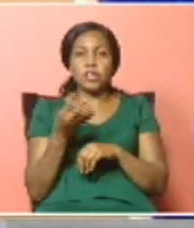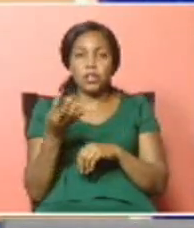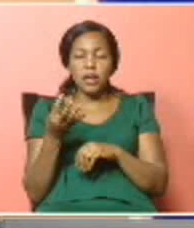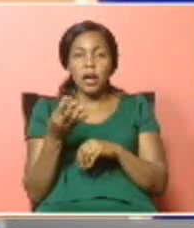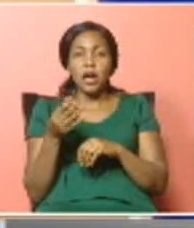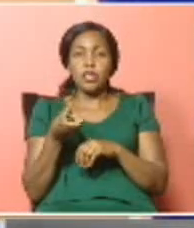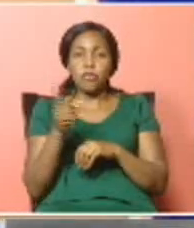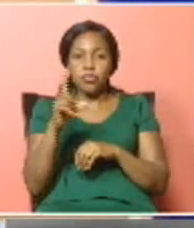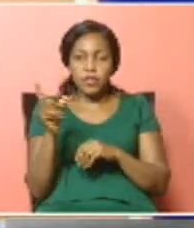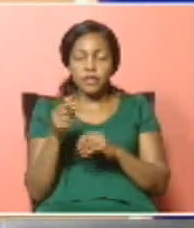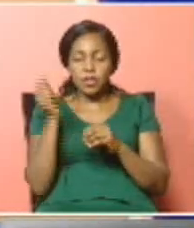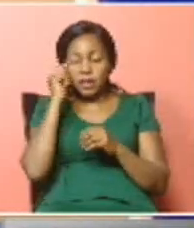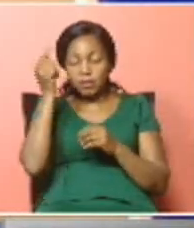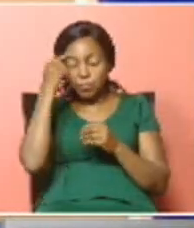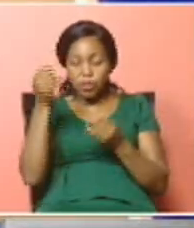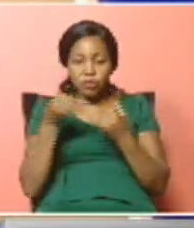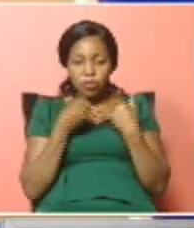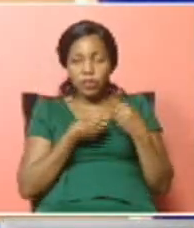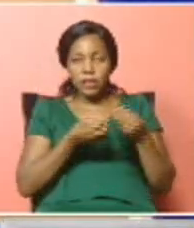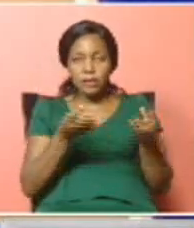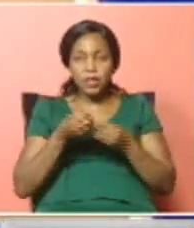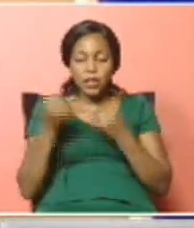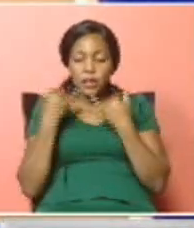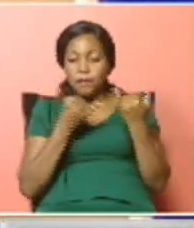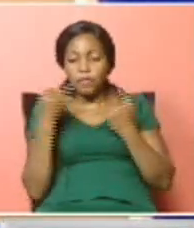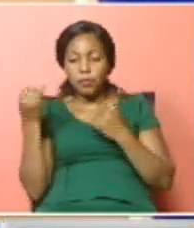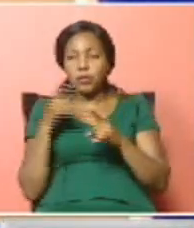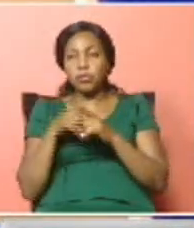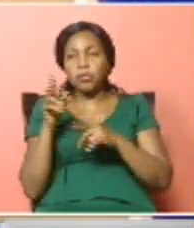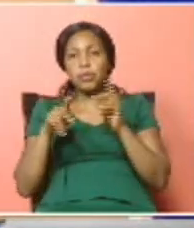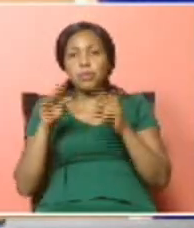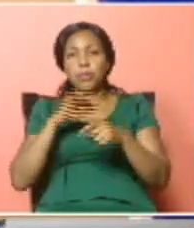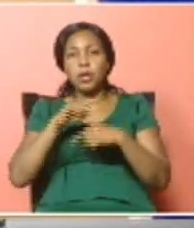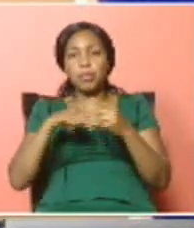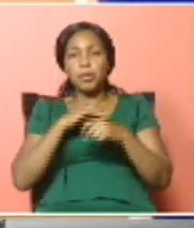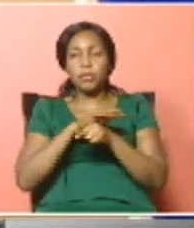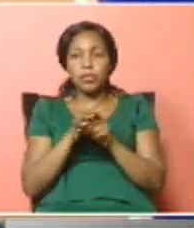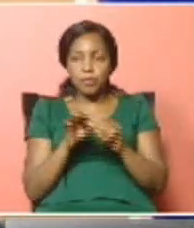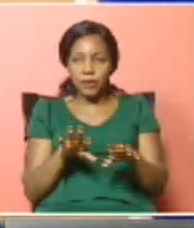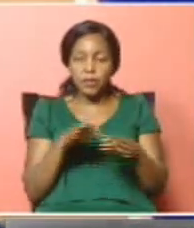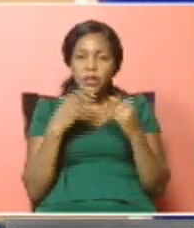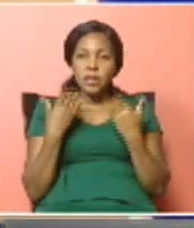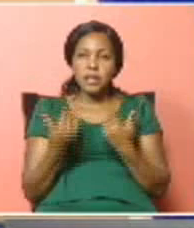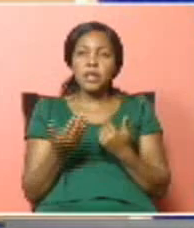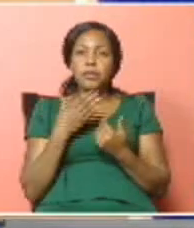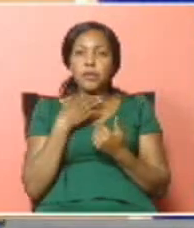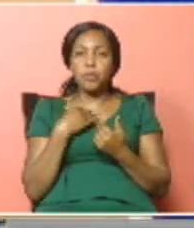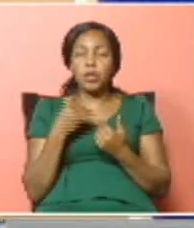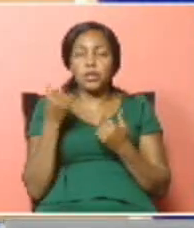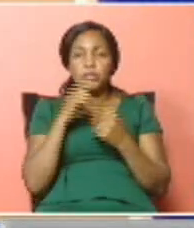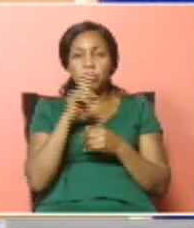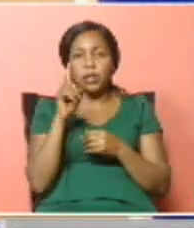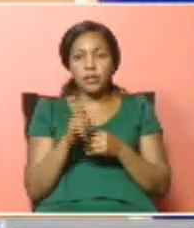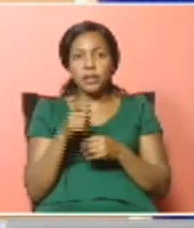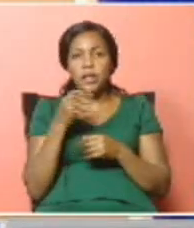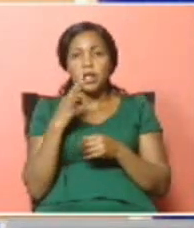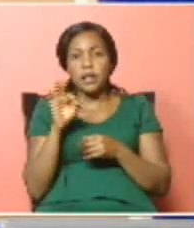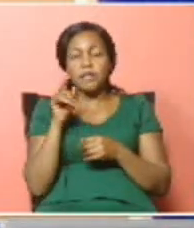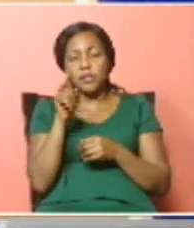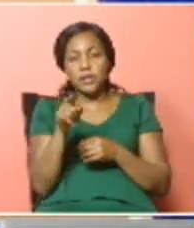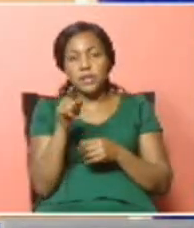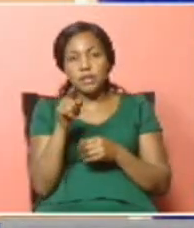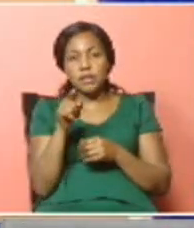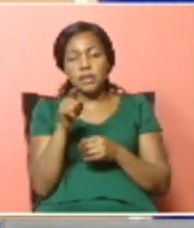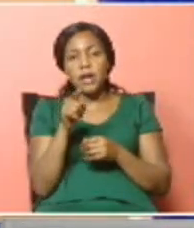to information and also timely information to the public. So we're asking whether this actually reflects the increased confidence